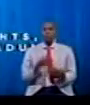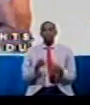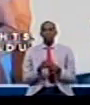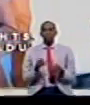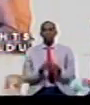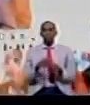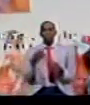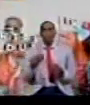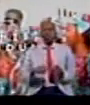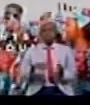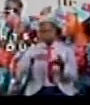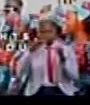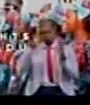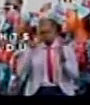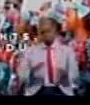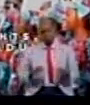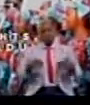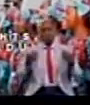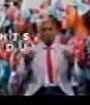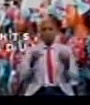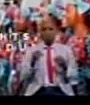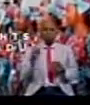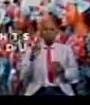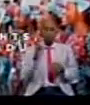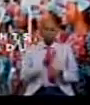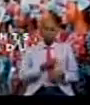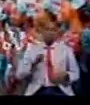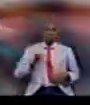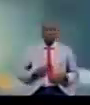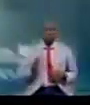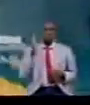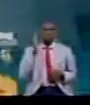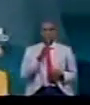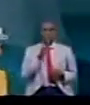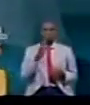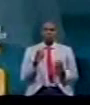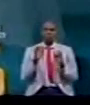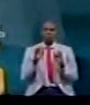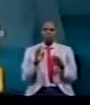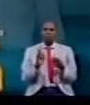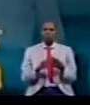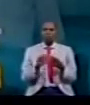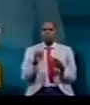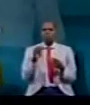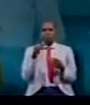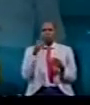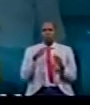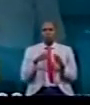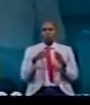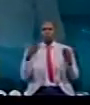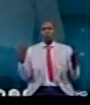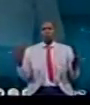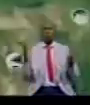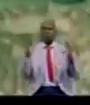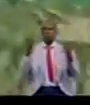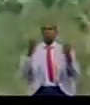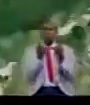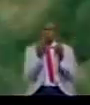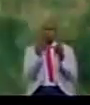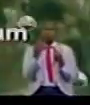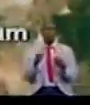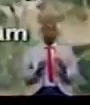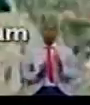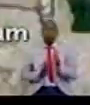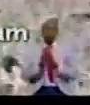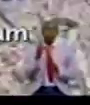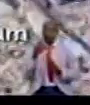Unmute yourself and let's call upon the name of the Lord. Let's ask God and say, Father God, in the name of Jesus Christ, every stormy wind